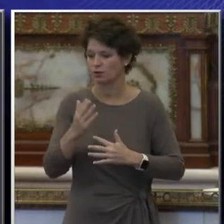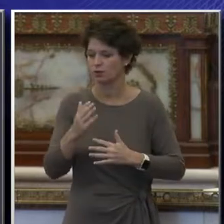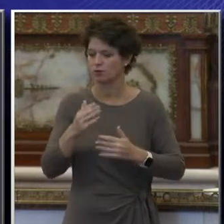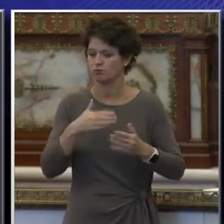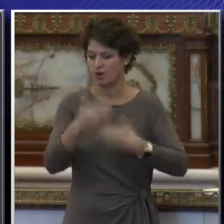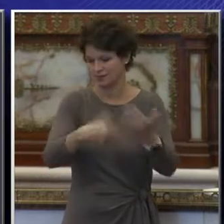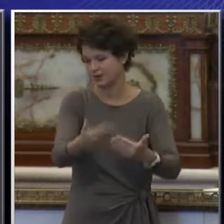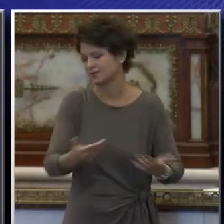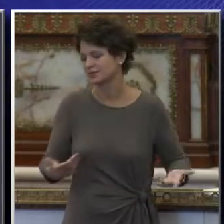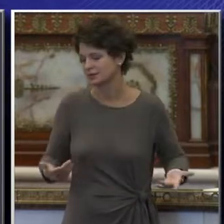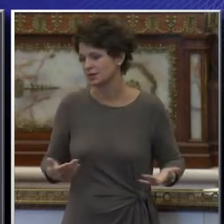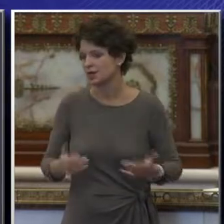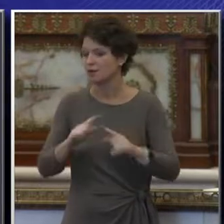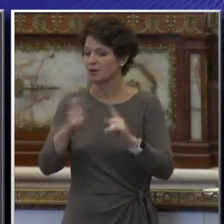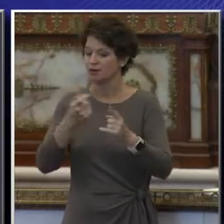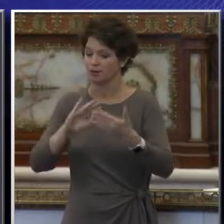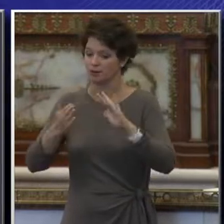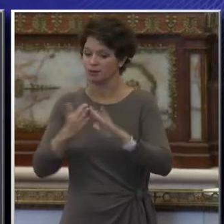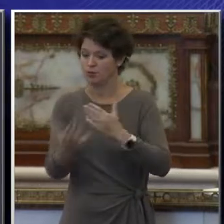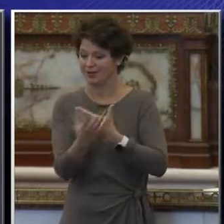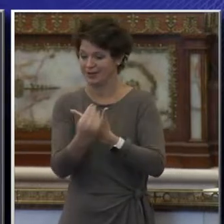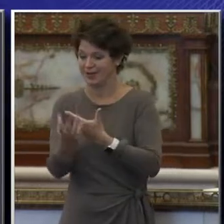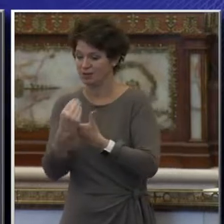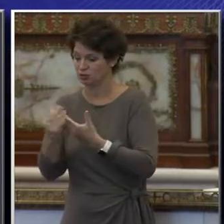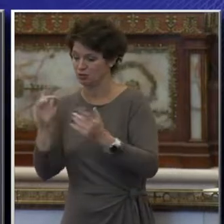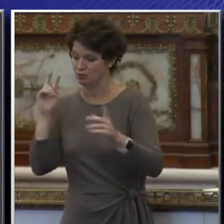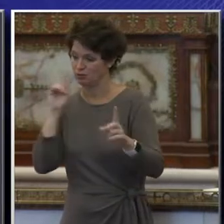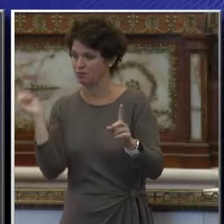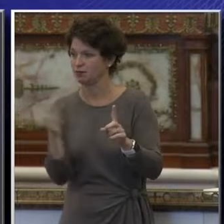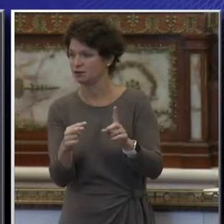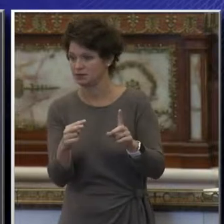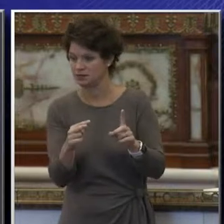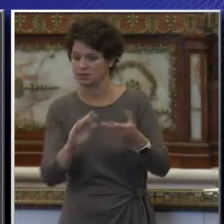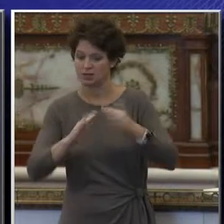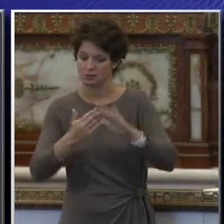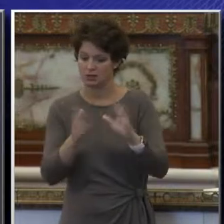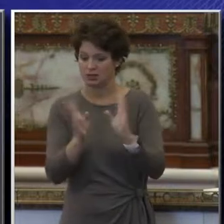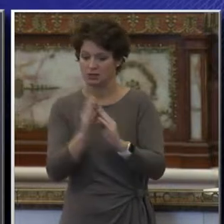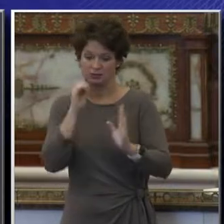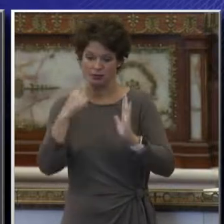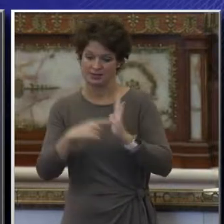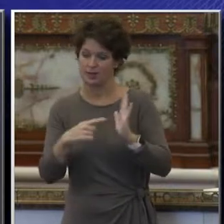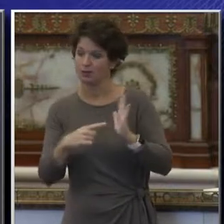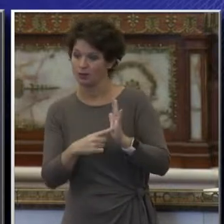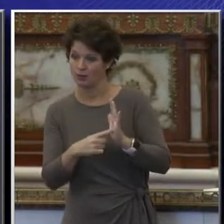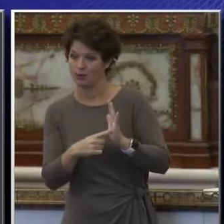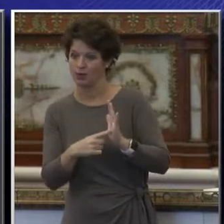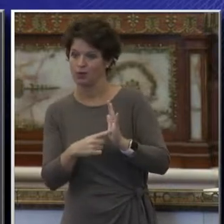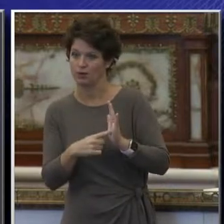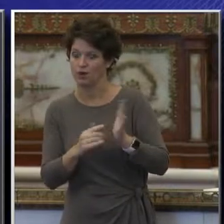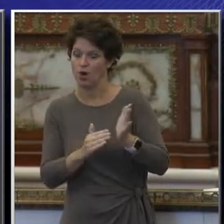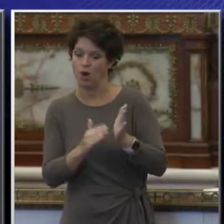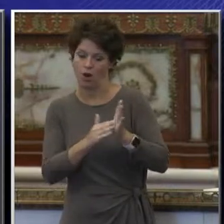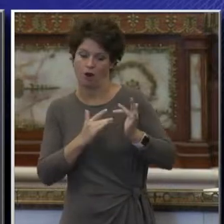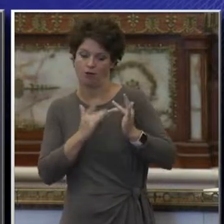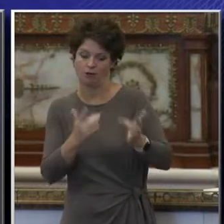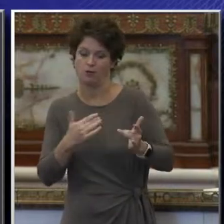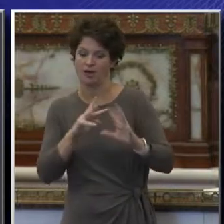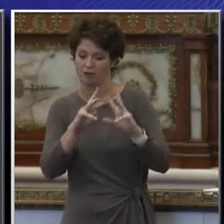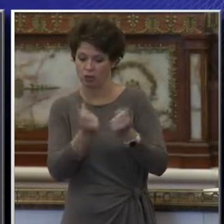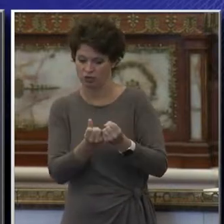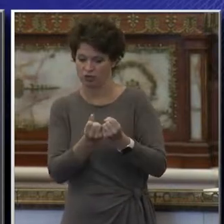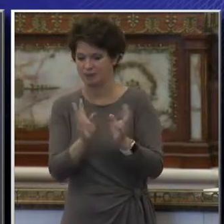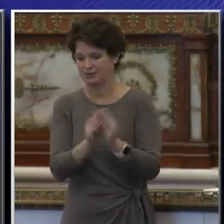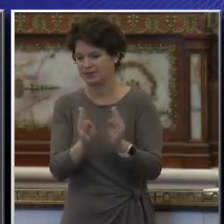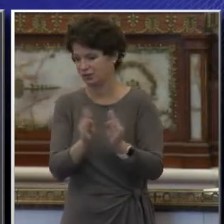process. So from a community engagement perspective, the community meetings, for example, you know, oftentimes we have workshop